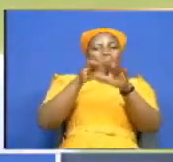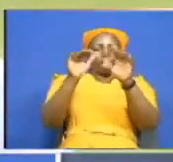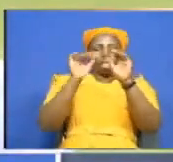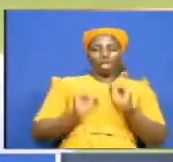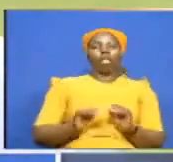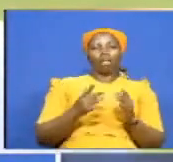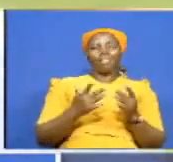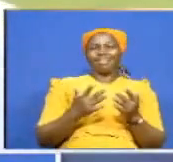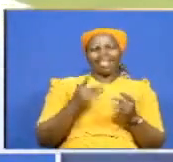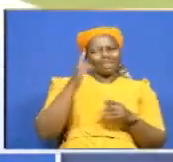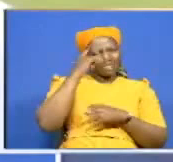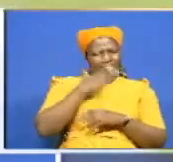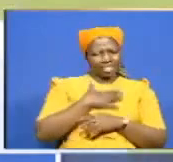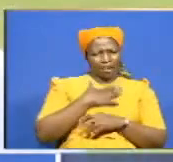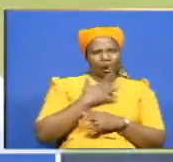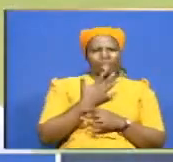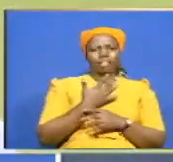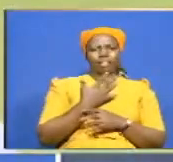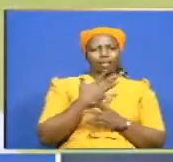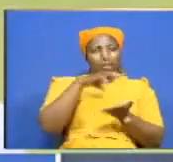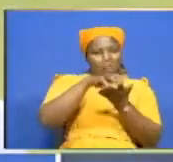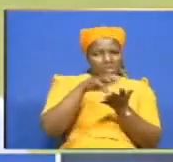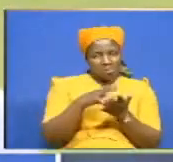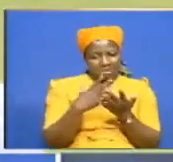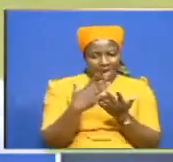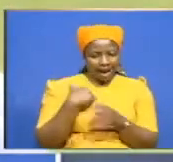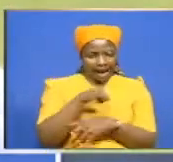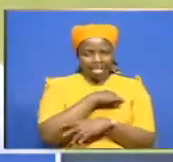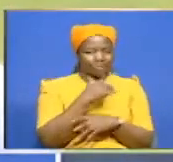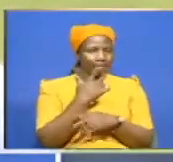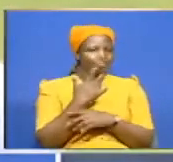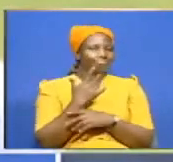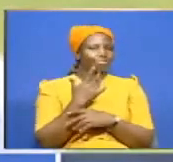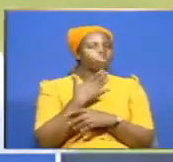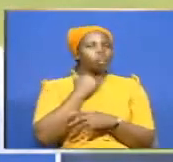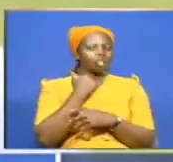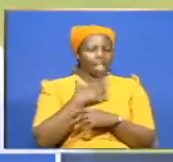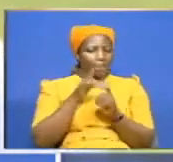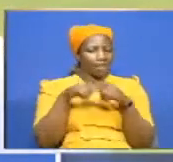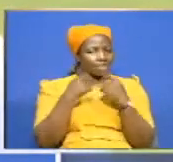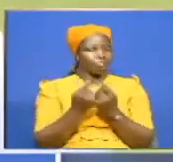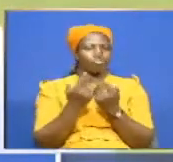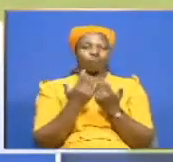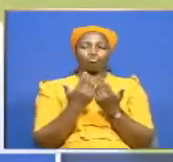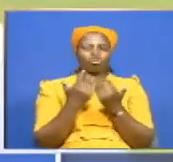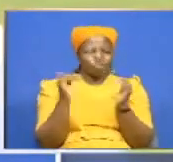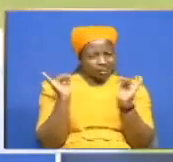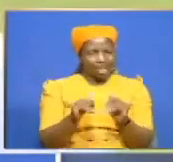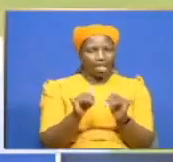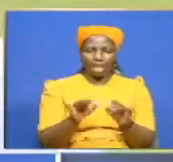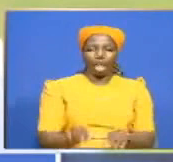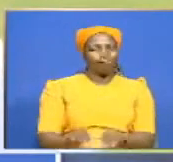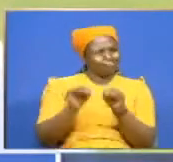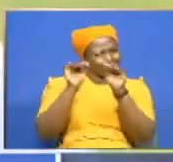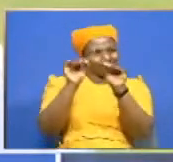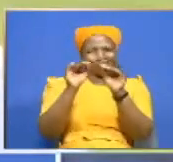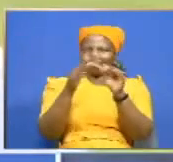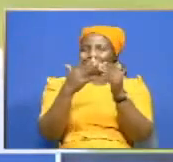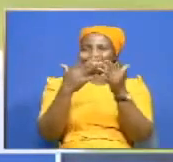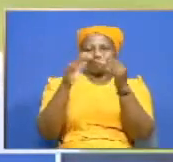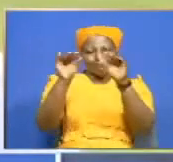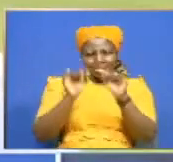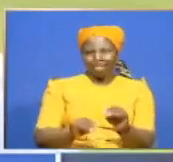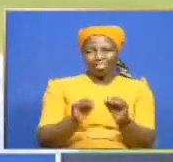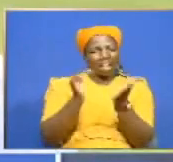I think in our signings, we tweaked our squad in such a way that scenario does not happen to us. So we